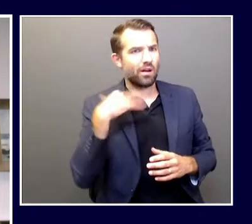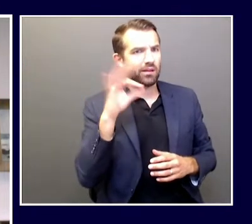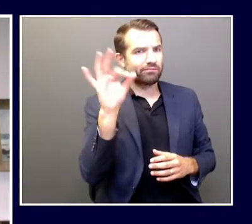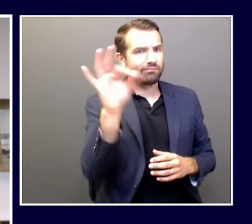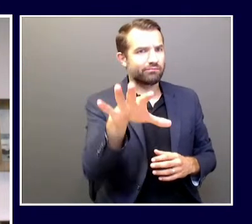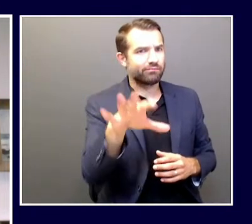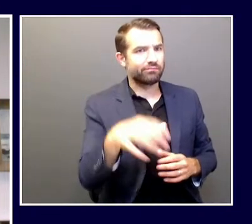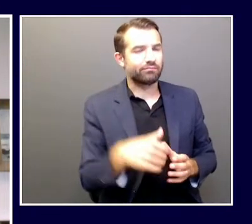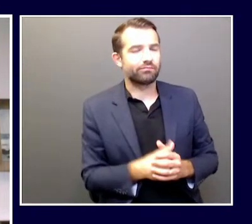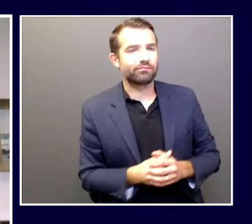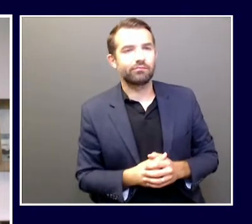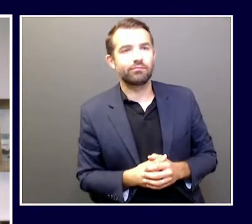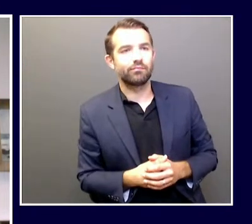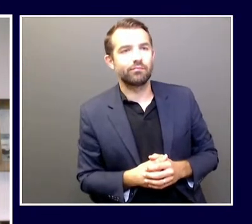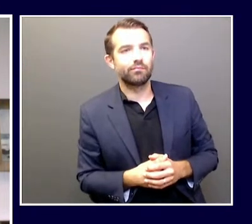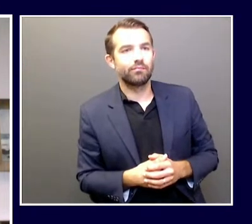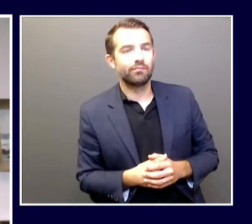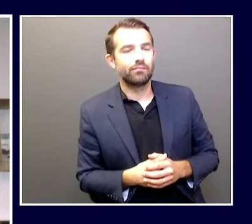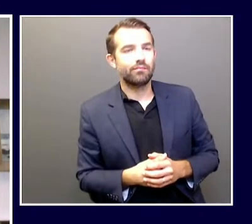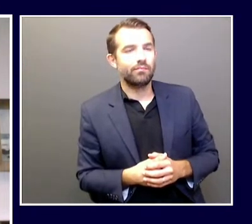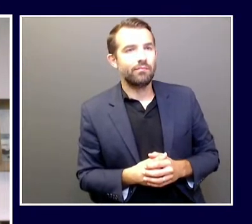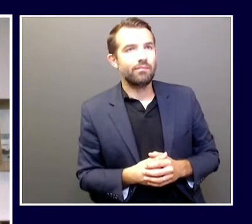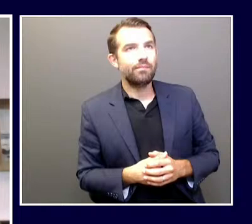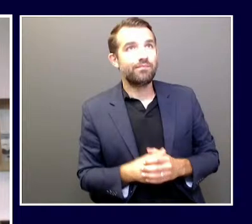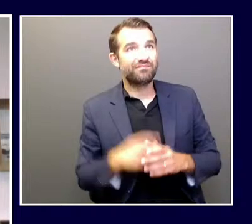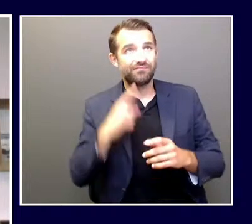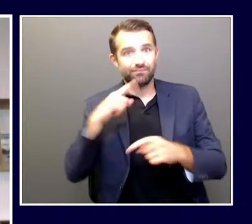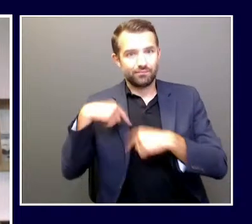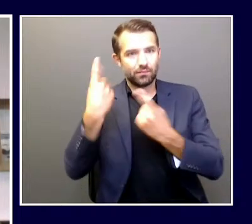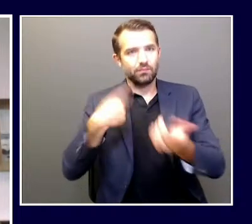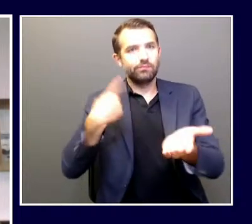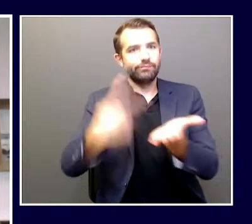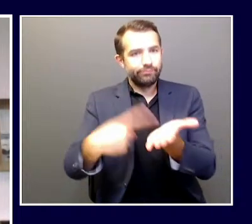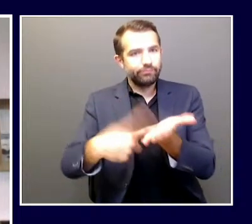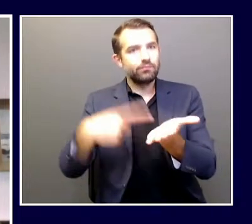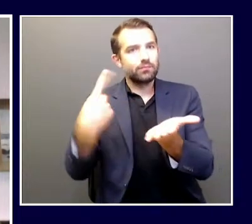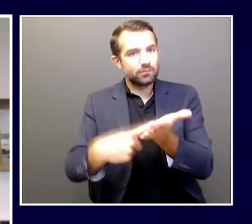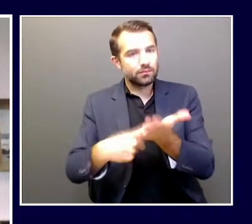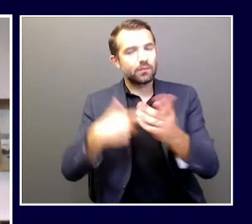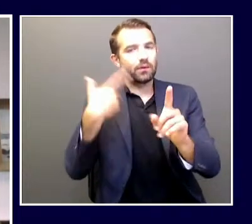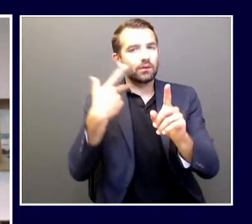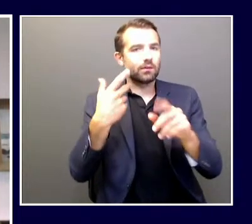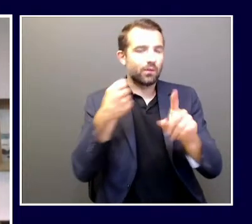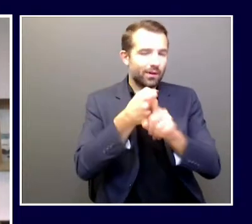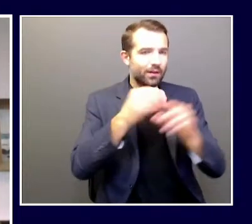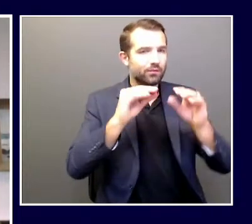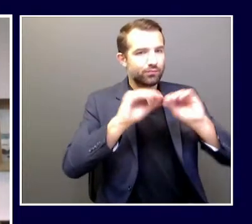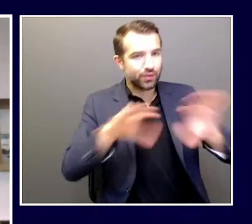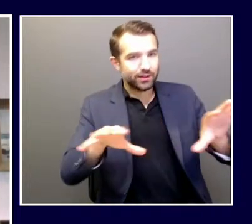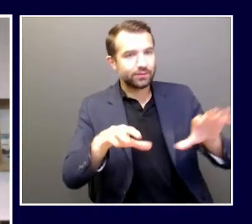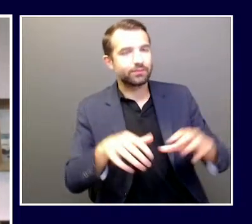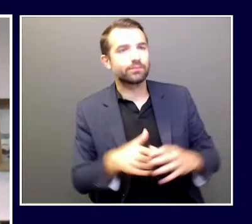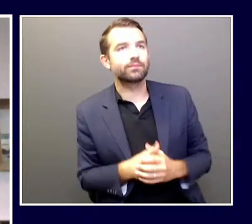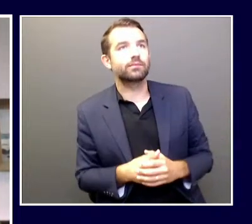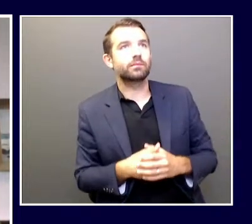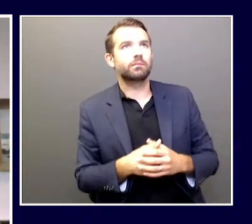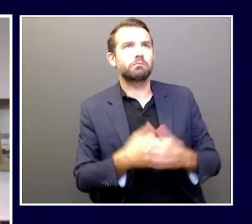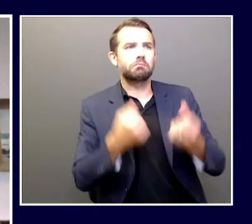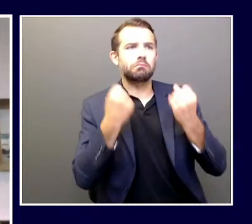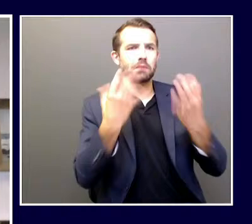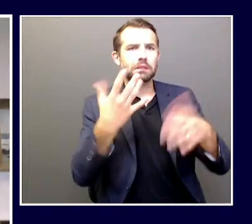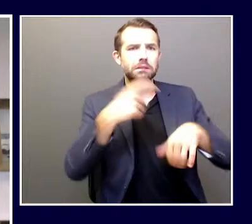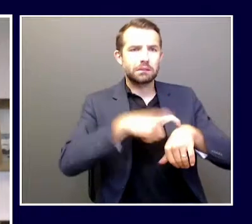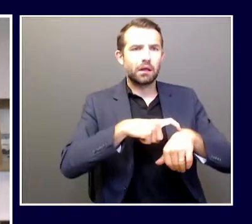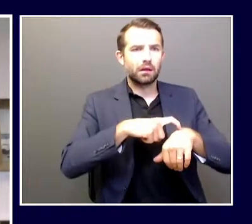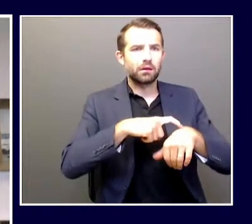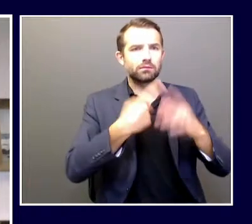over the last 18 months, many outbreaks, not all, but many outbreaks in healthcare facilities begin with workers.